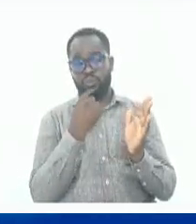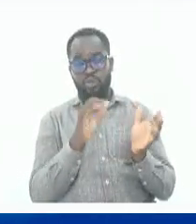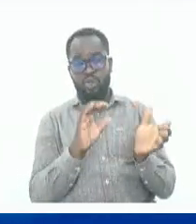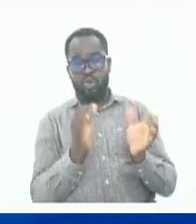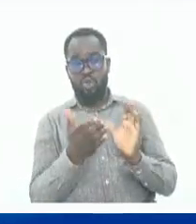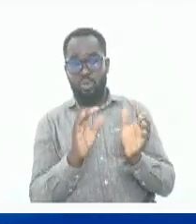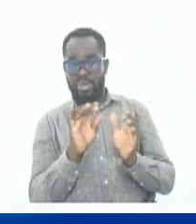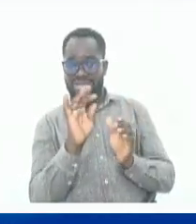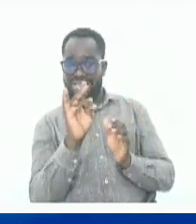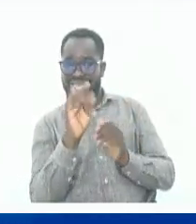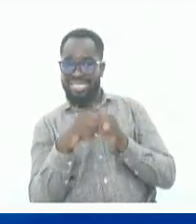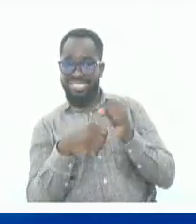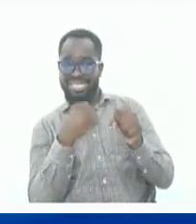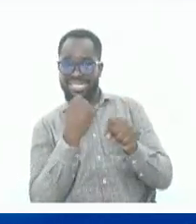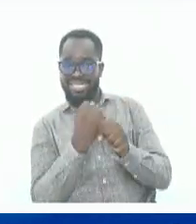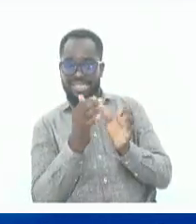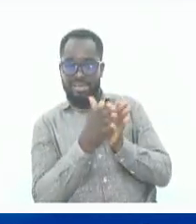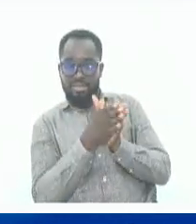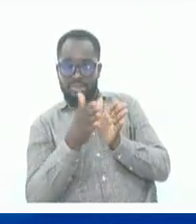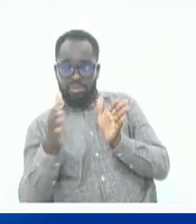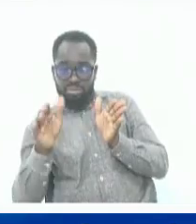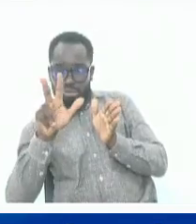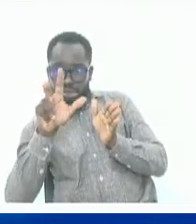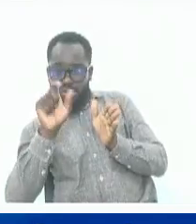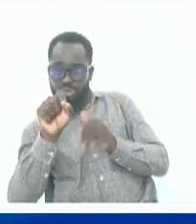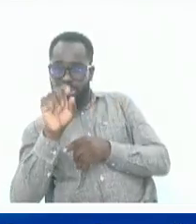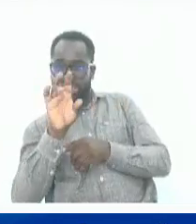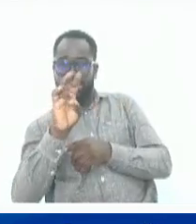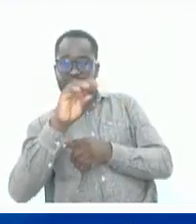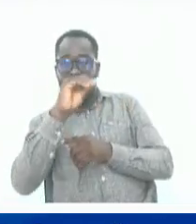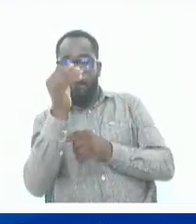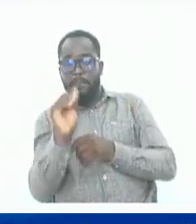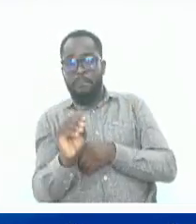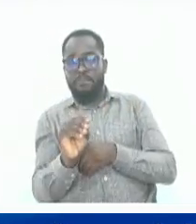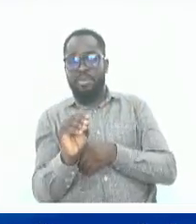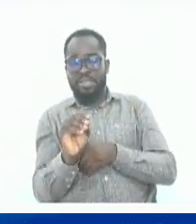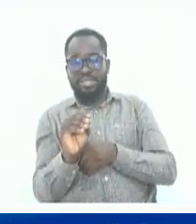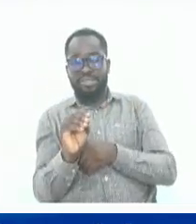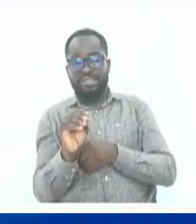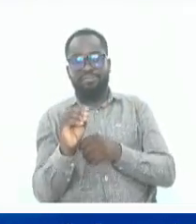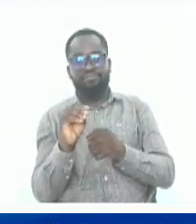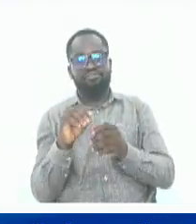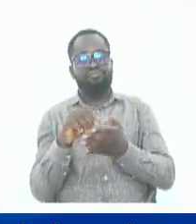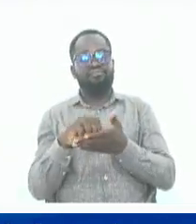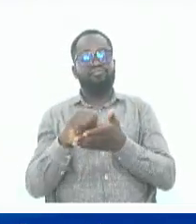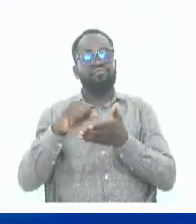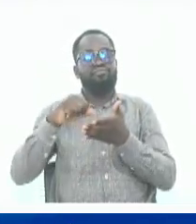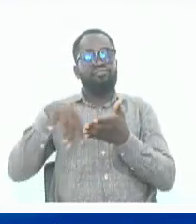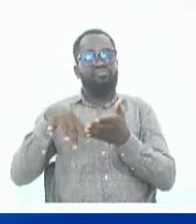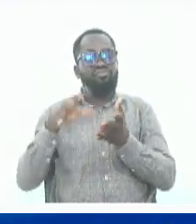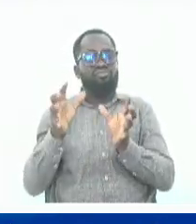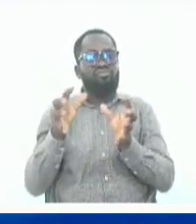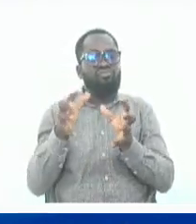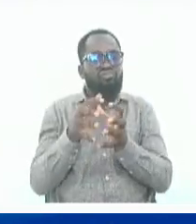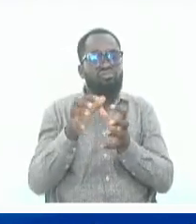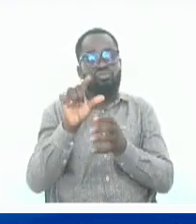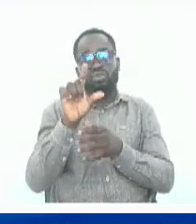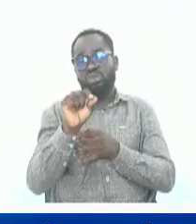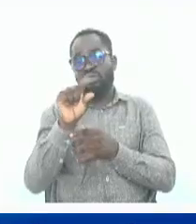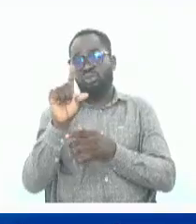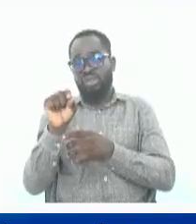an 18-year average growth of 3.7%, excluding the contraction experienced in